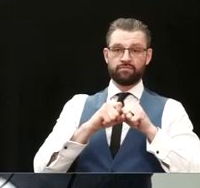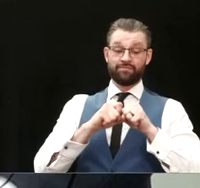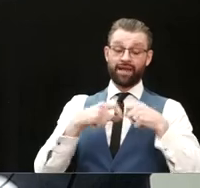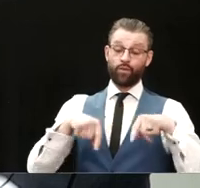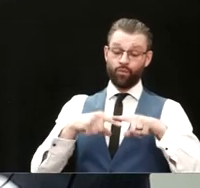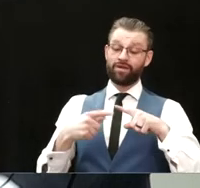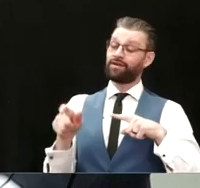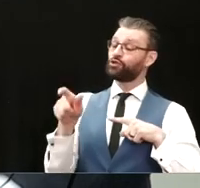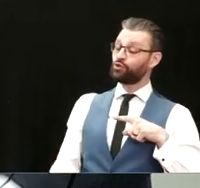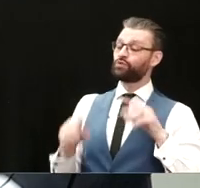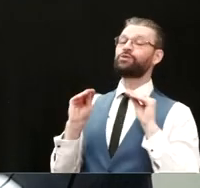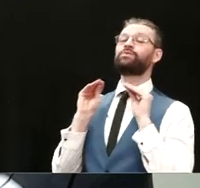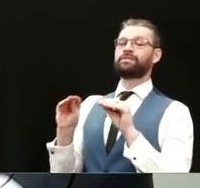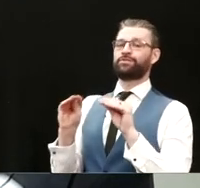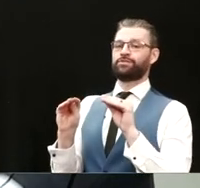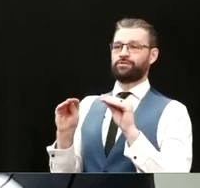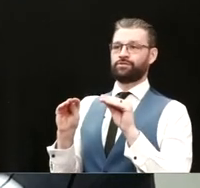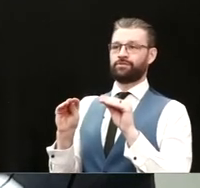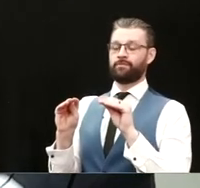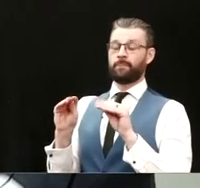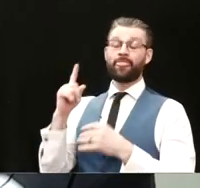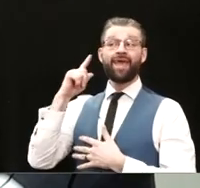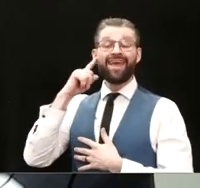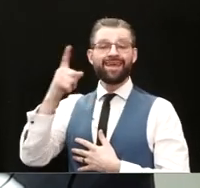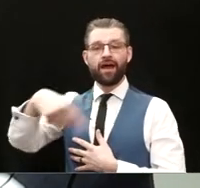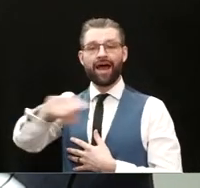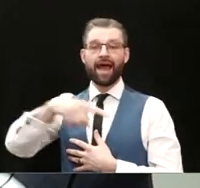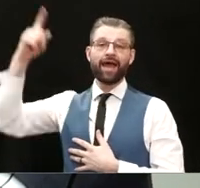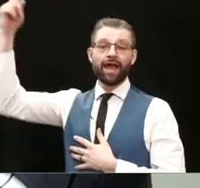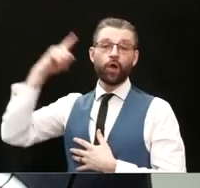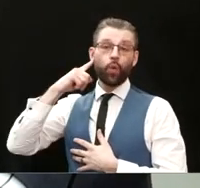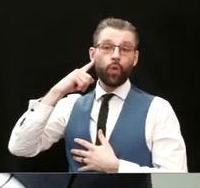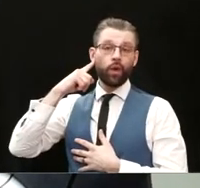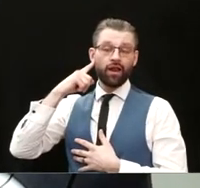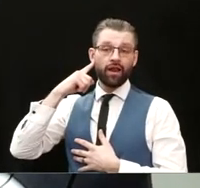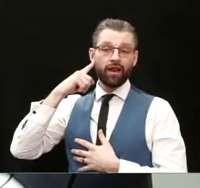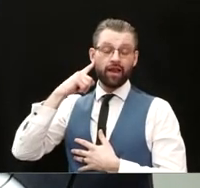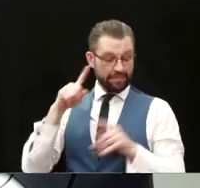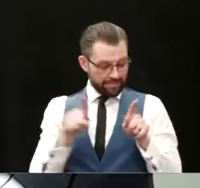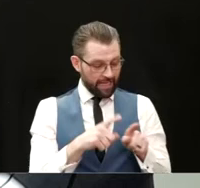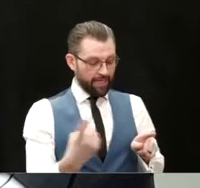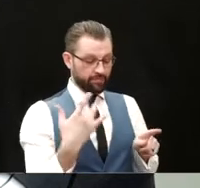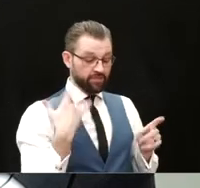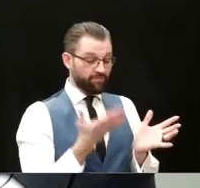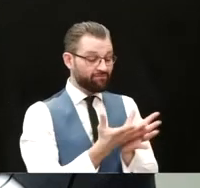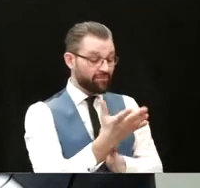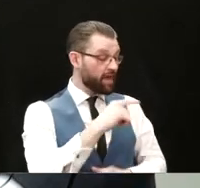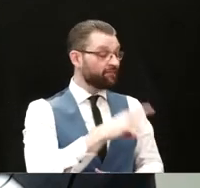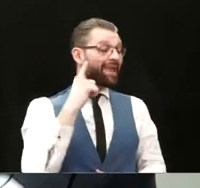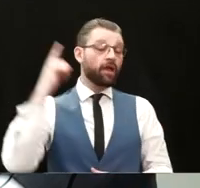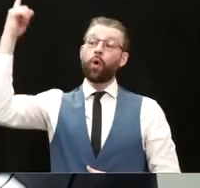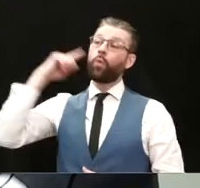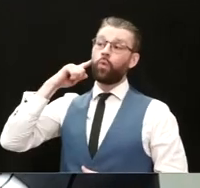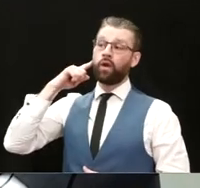have students to teach. Hearing our calling, as the survivors heard their calling, gives our